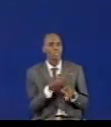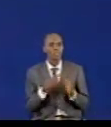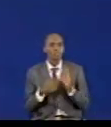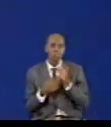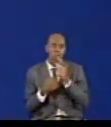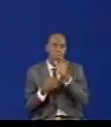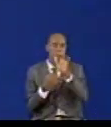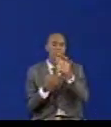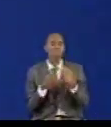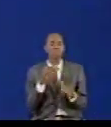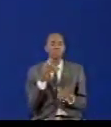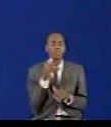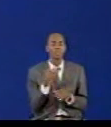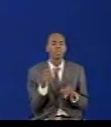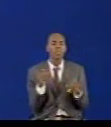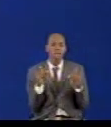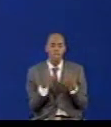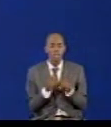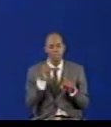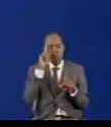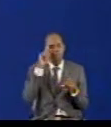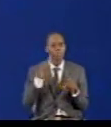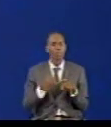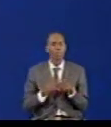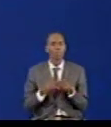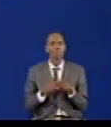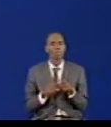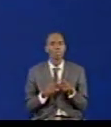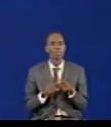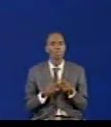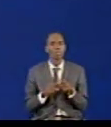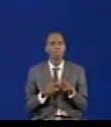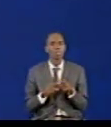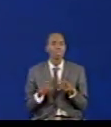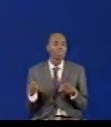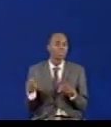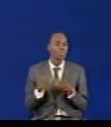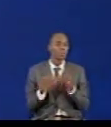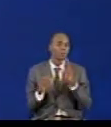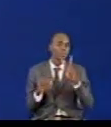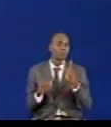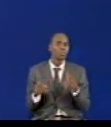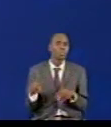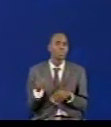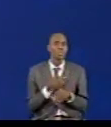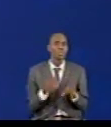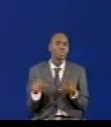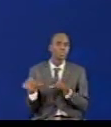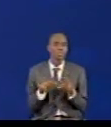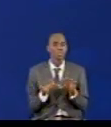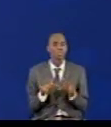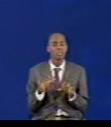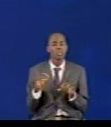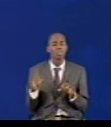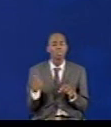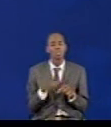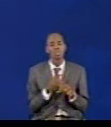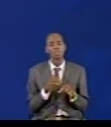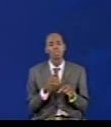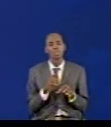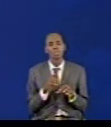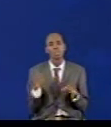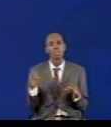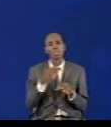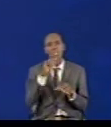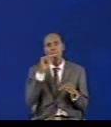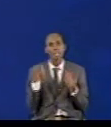themselves as brethren. Number two, they hid their falsehood. But anyone